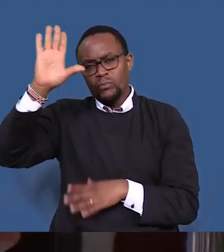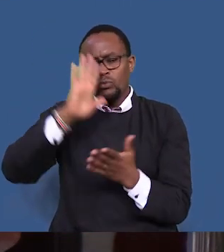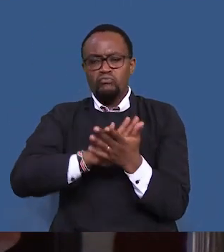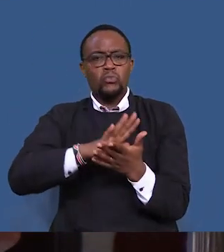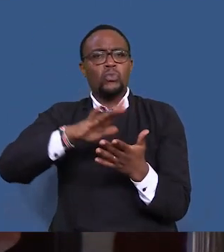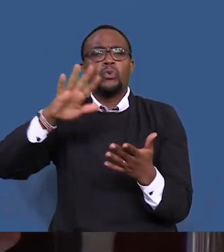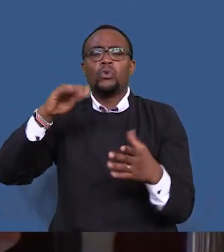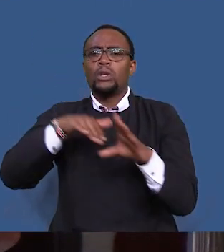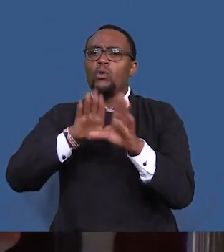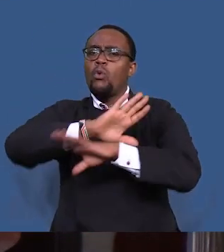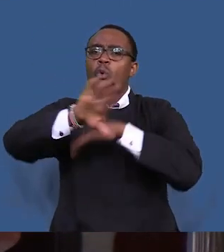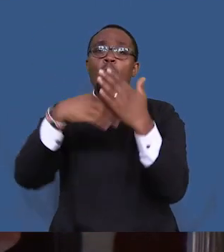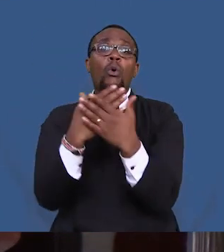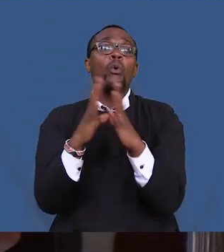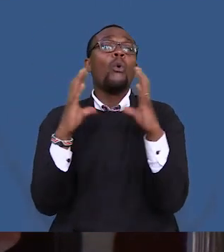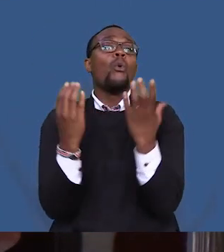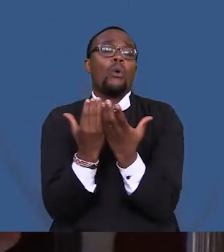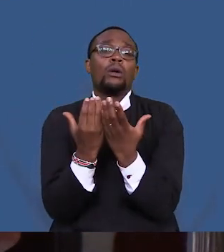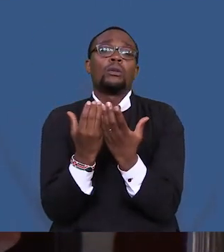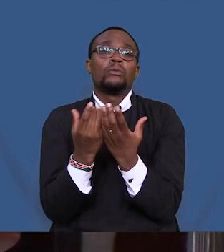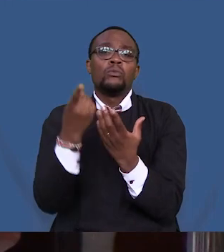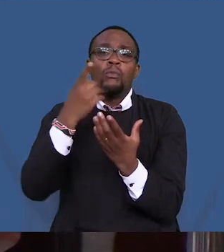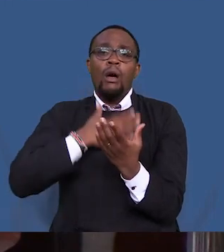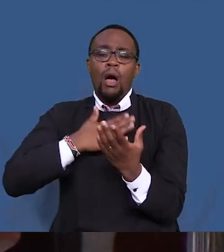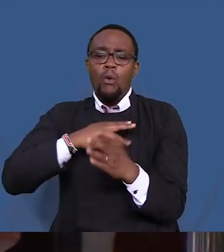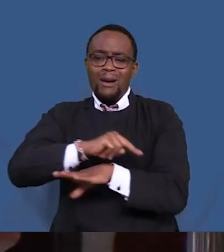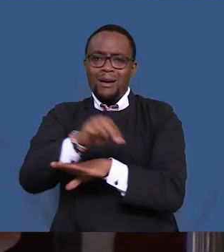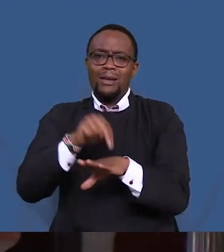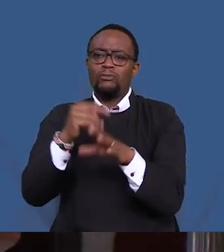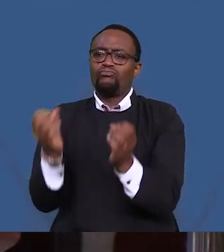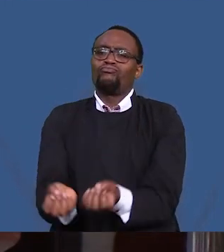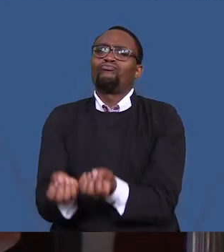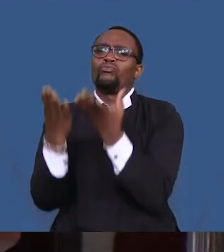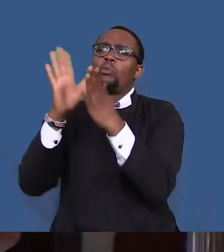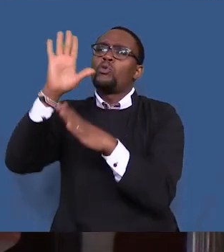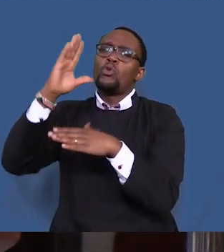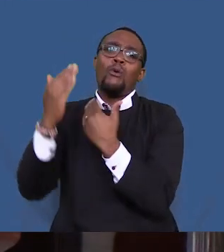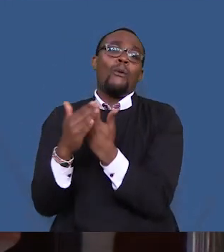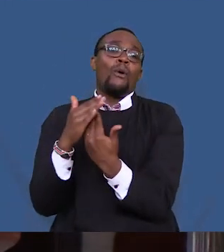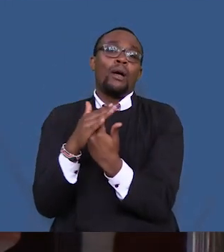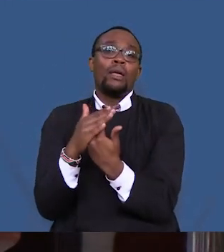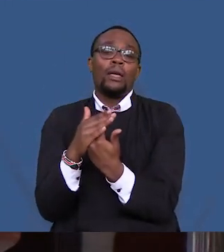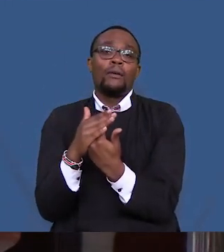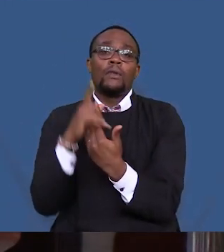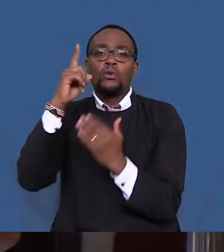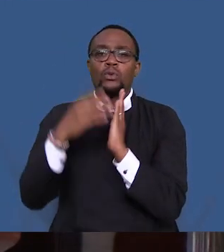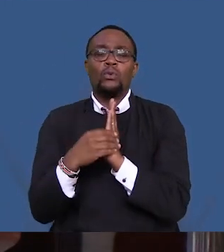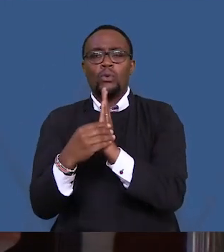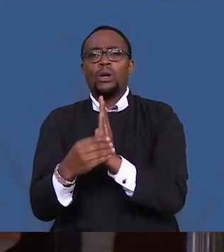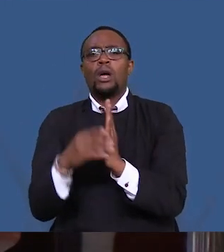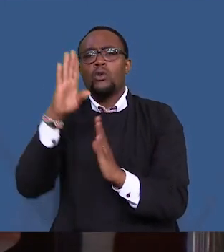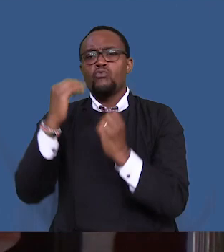glory is in all the world, we commend this nation to thy merciful care, that being guided by